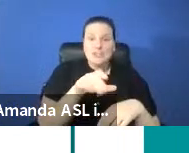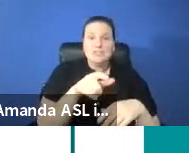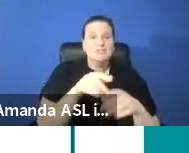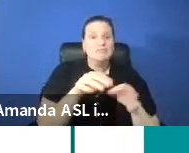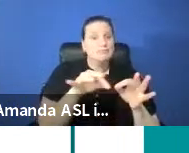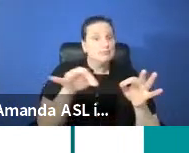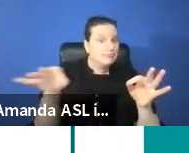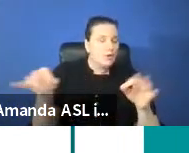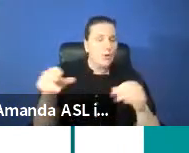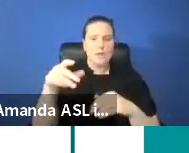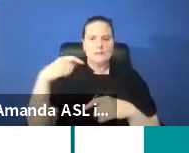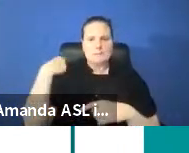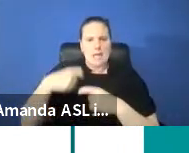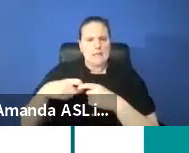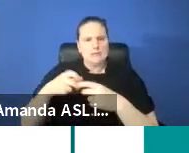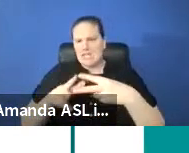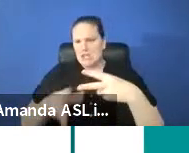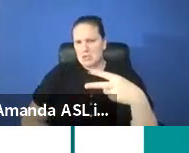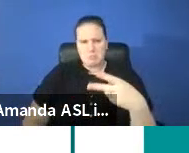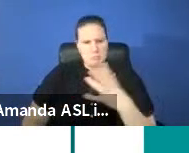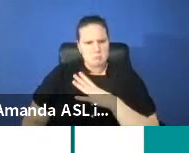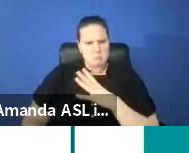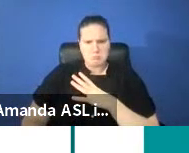separate window.